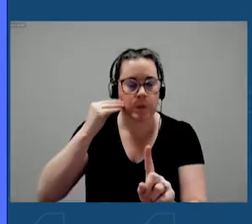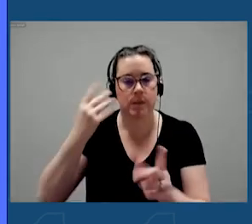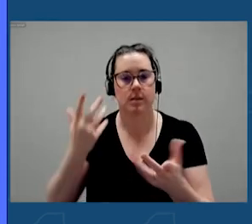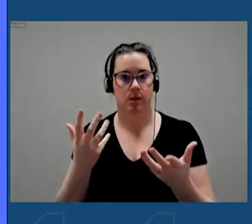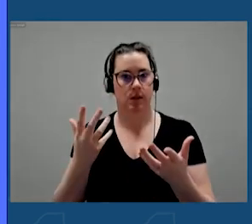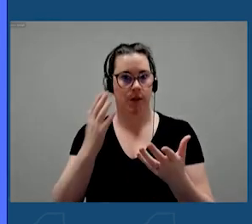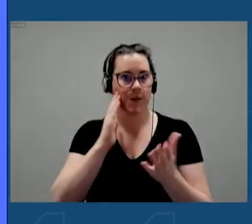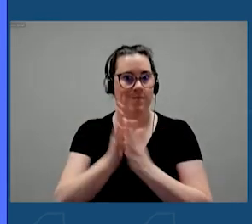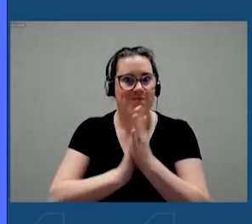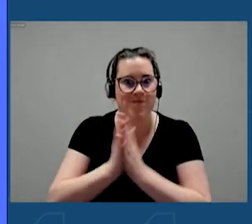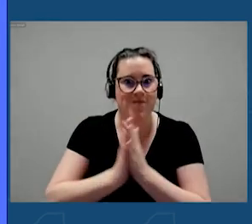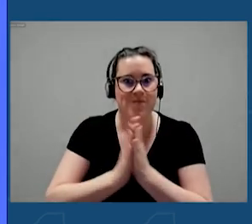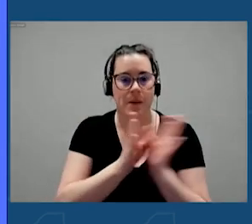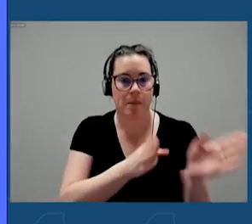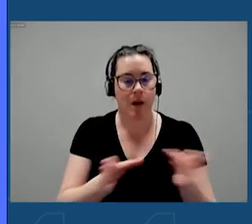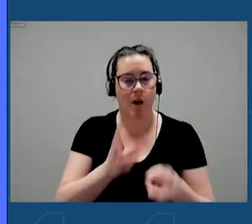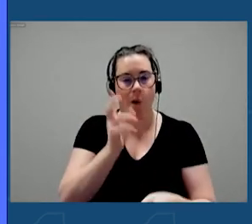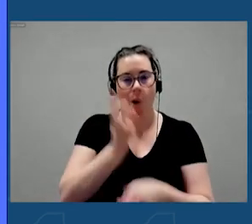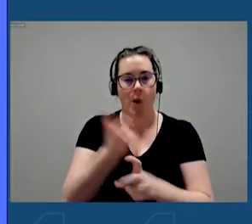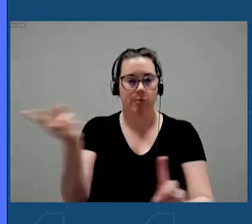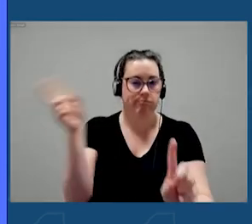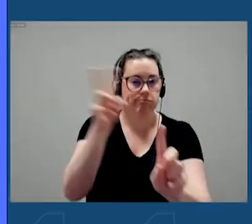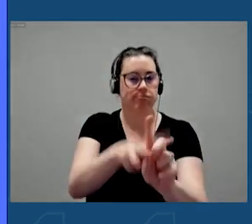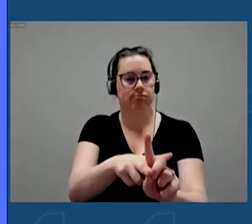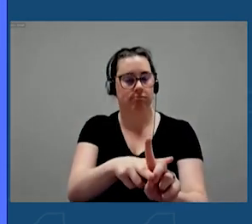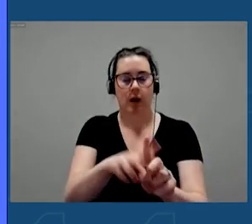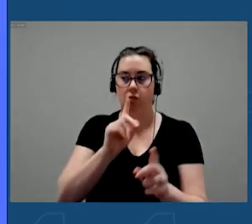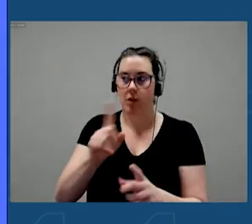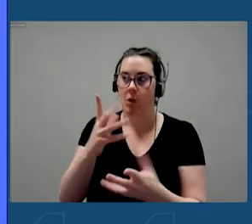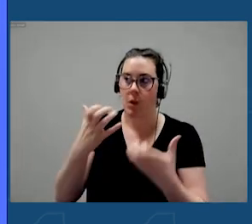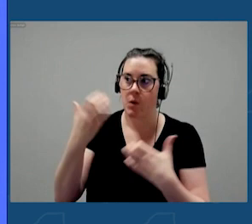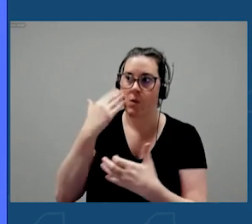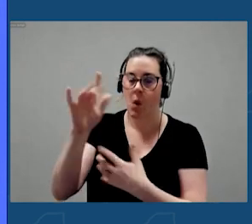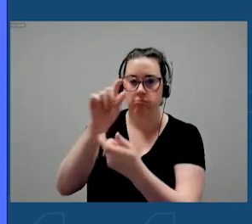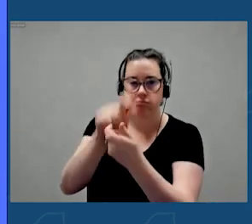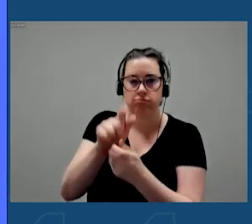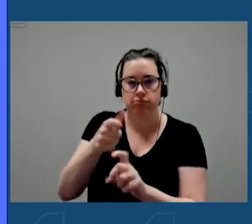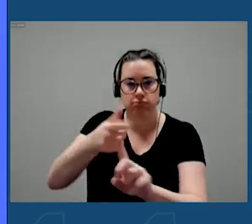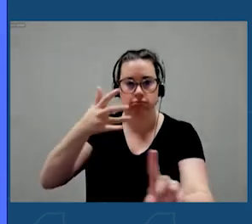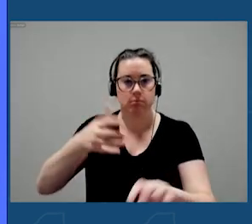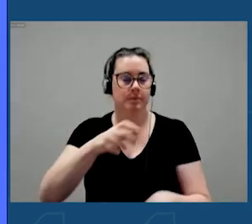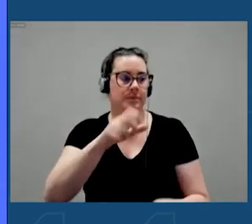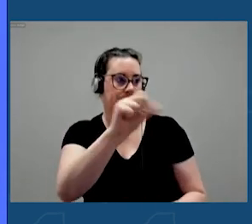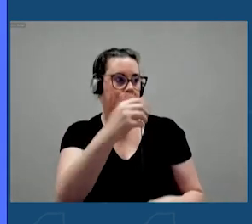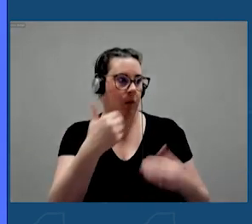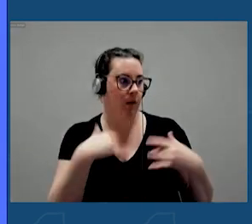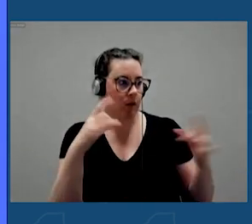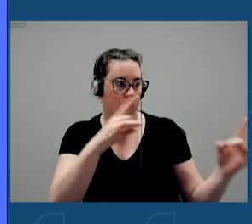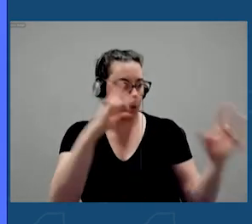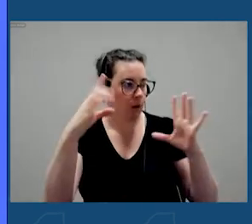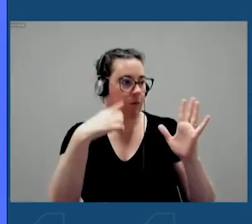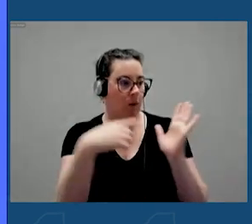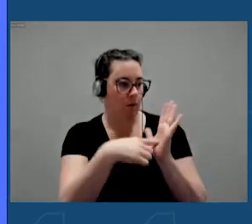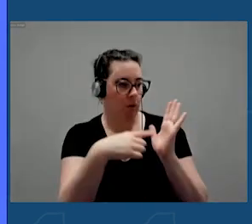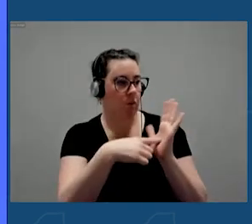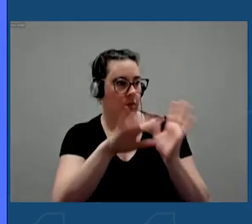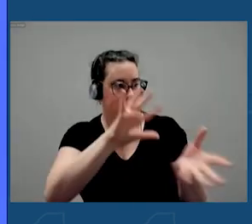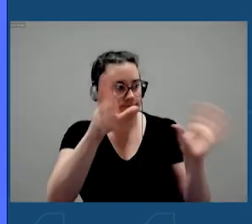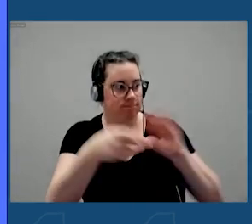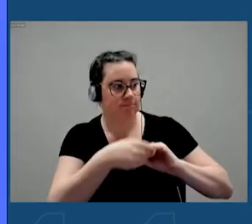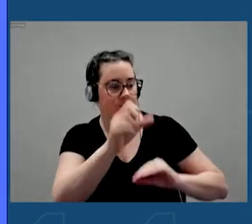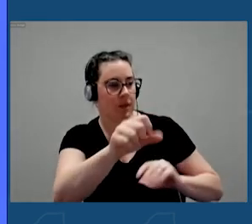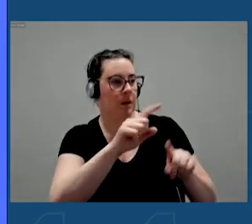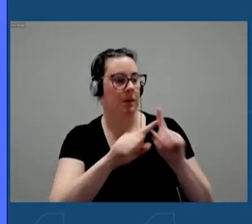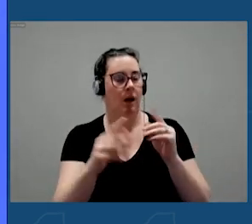to execute. Would love to hear the details. We do have a crisis in affordability overall, but housing being the biggest driver of